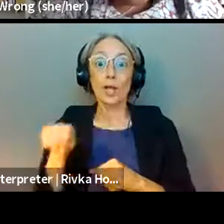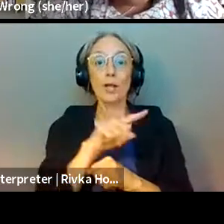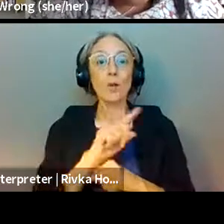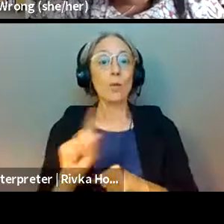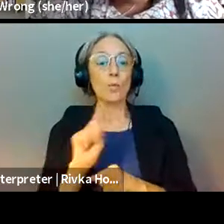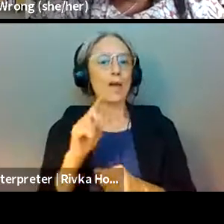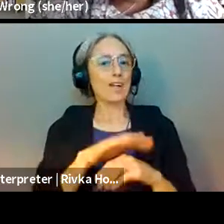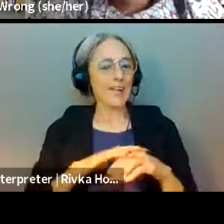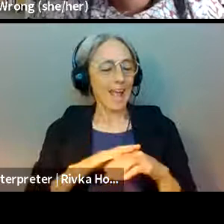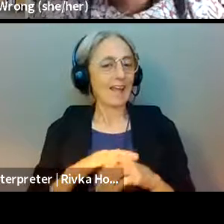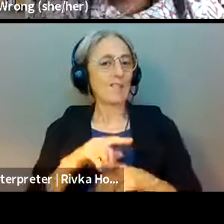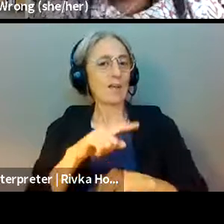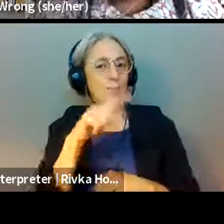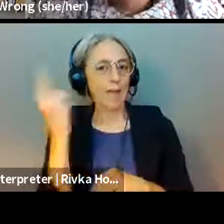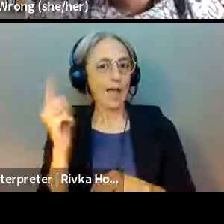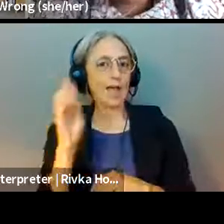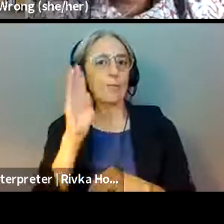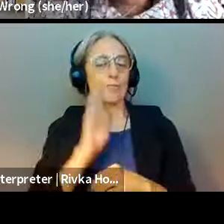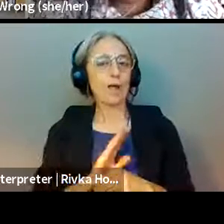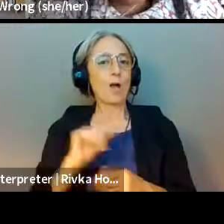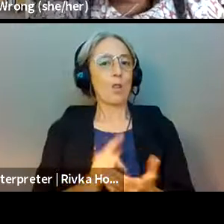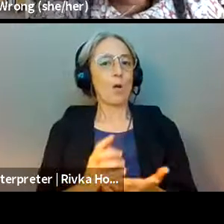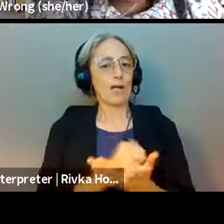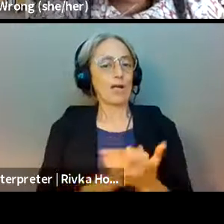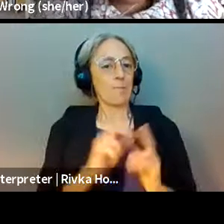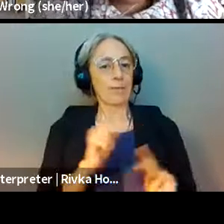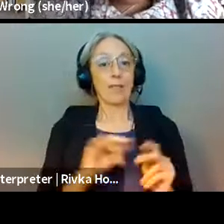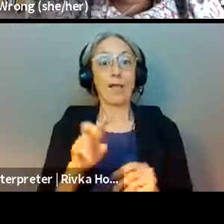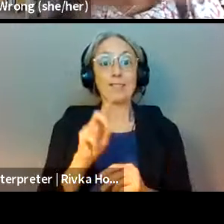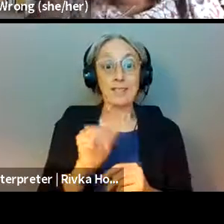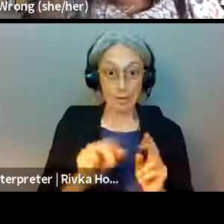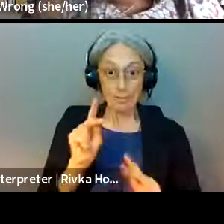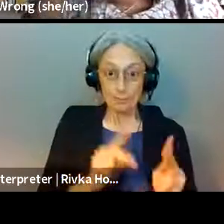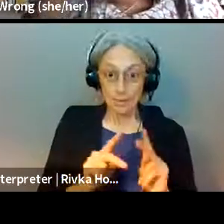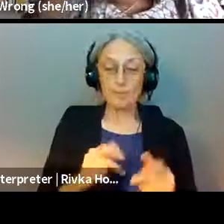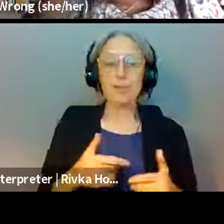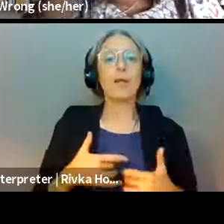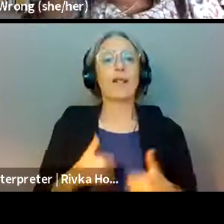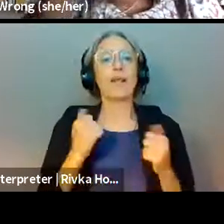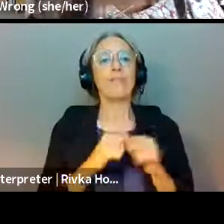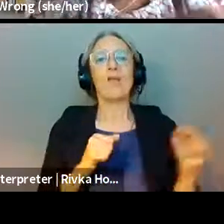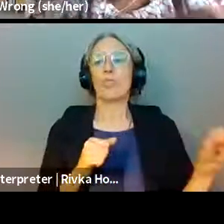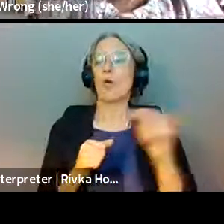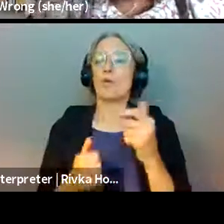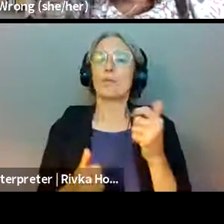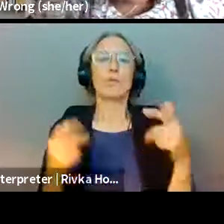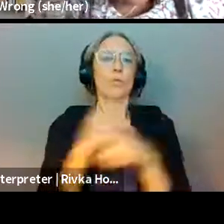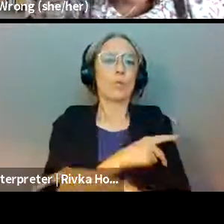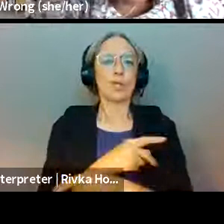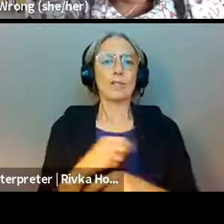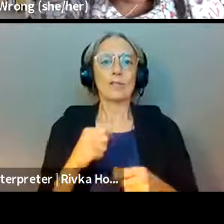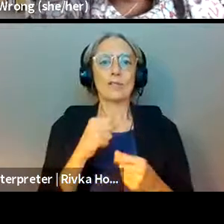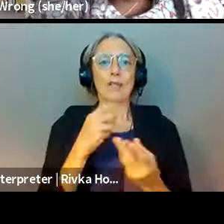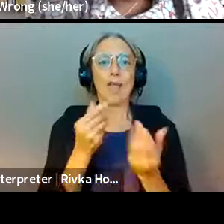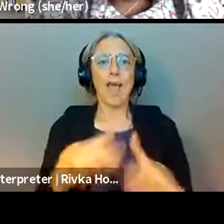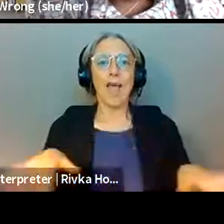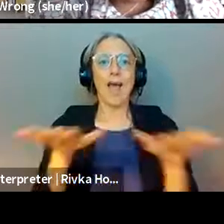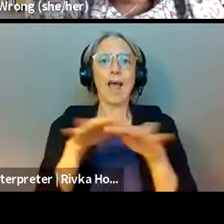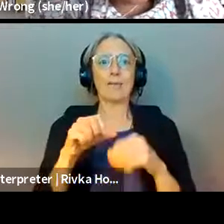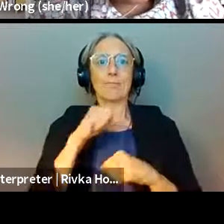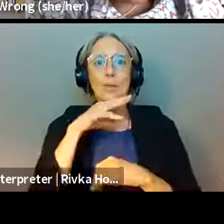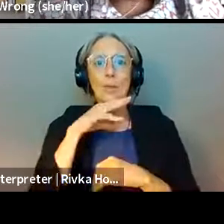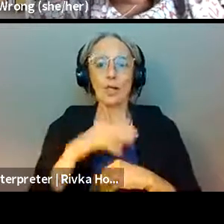Black, Brown, and lower income people like disabled people tend to live. And this makes it harder for folks with long